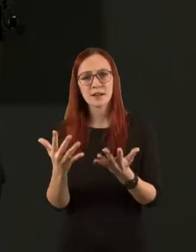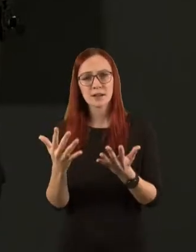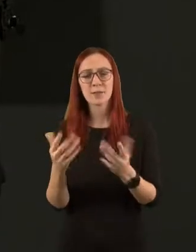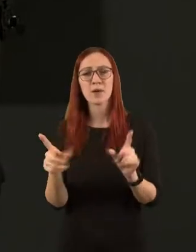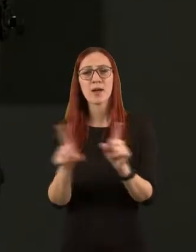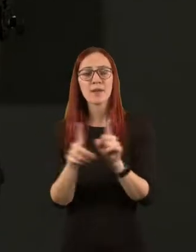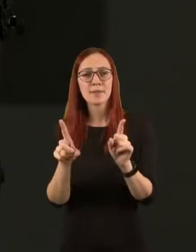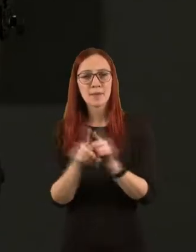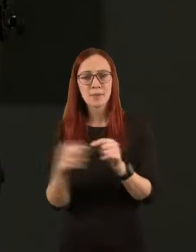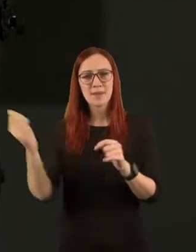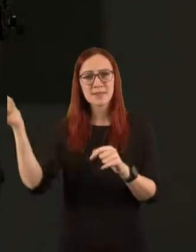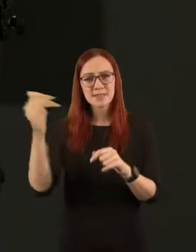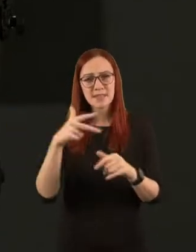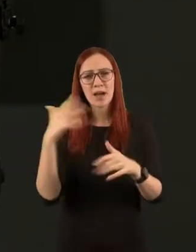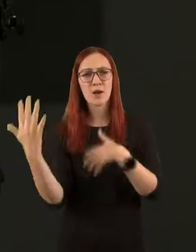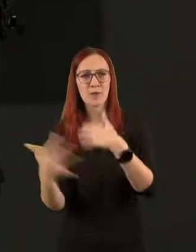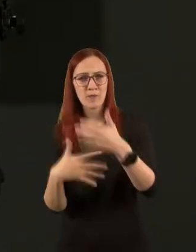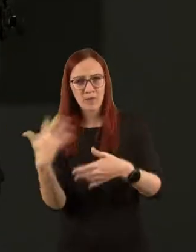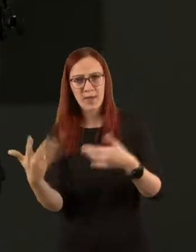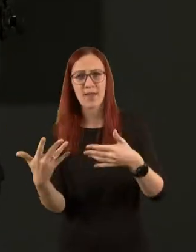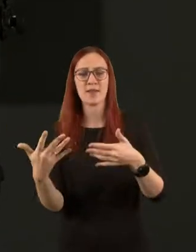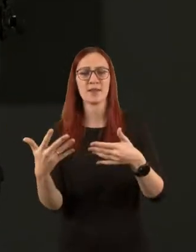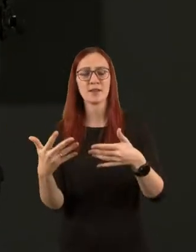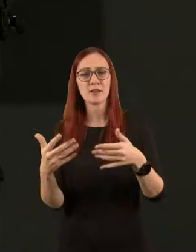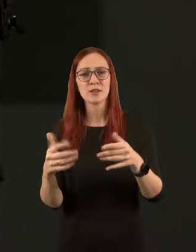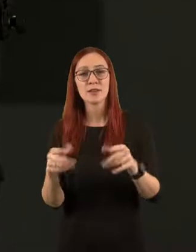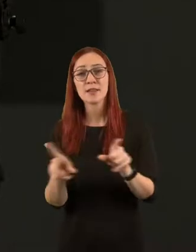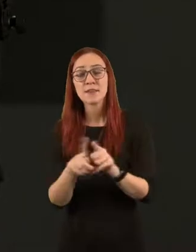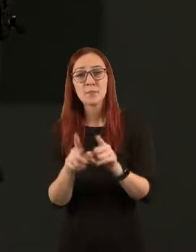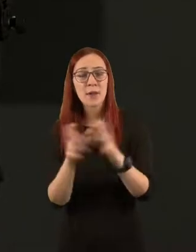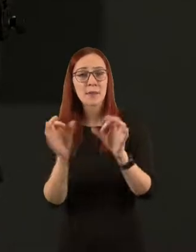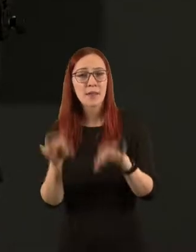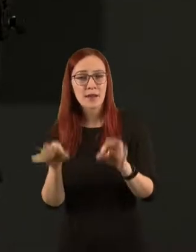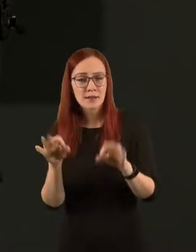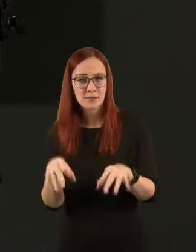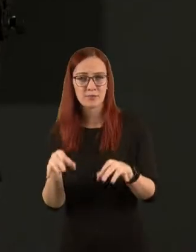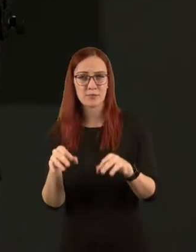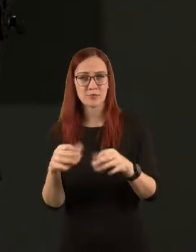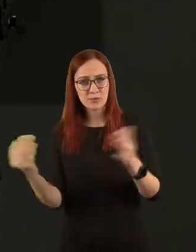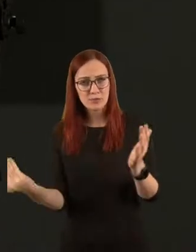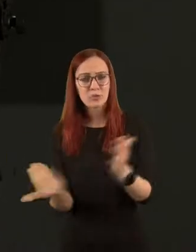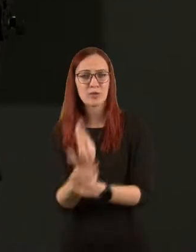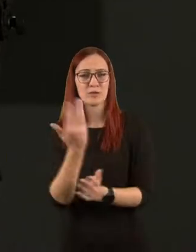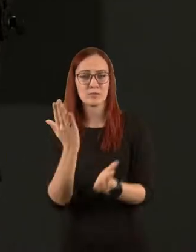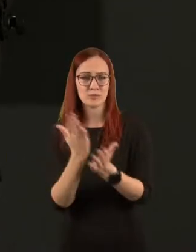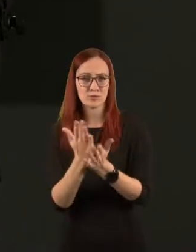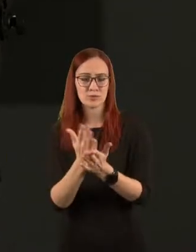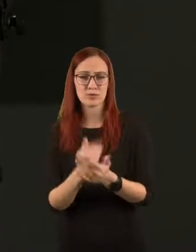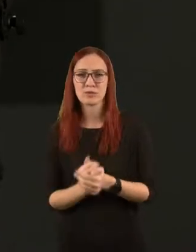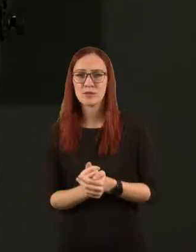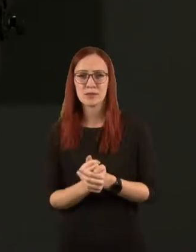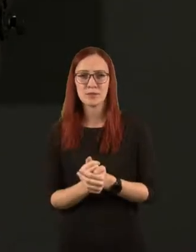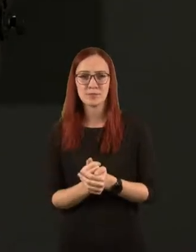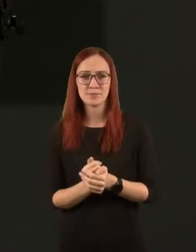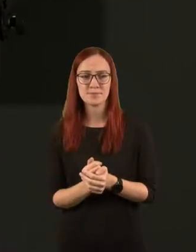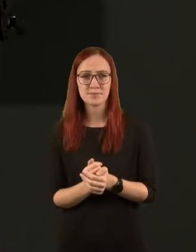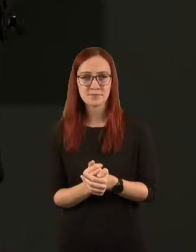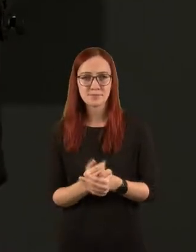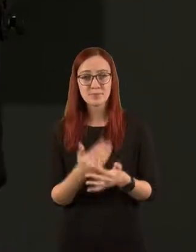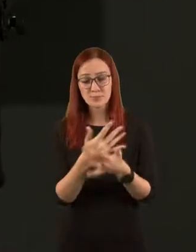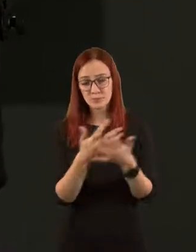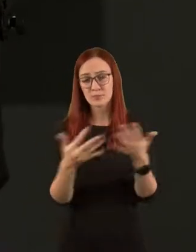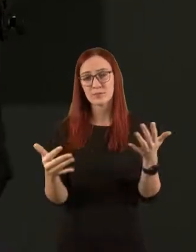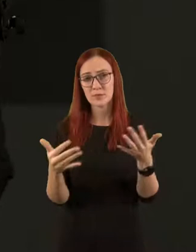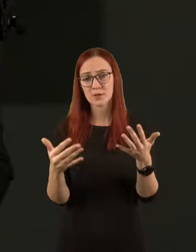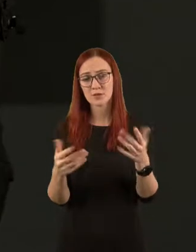pollution, promoting circular economy, integrating solar power plants, and renewing the transport sector.